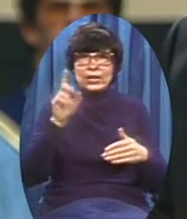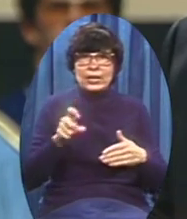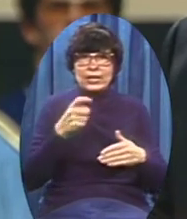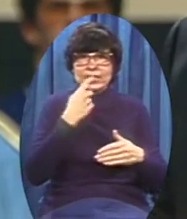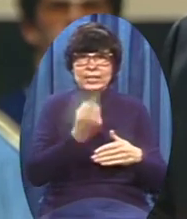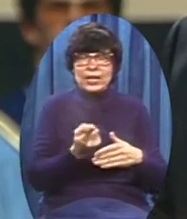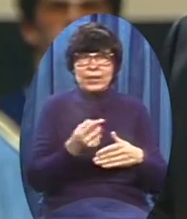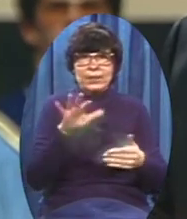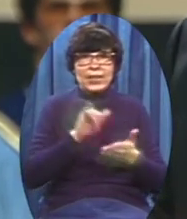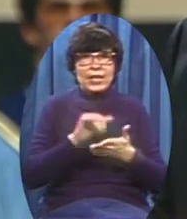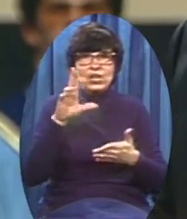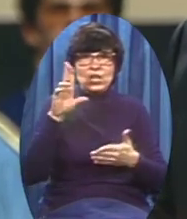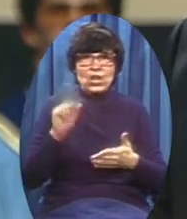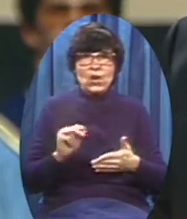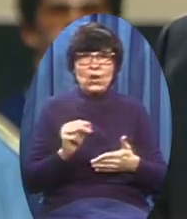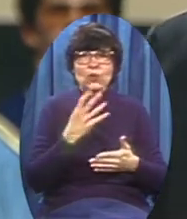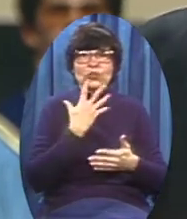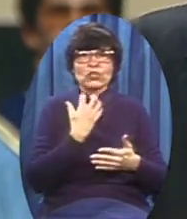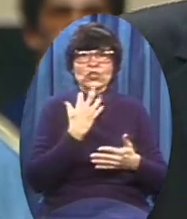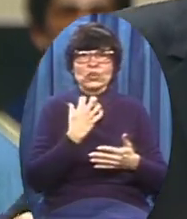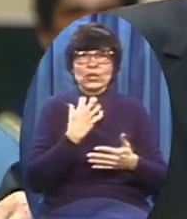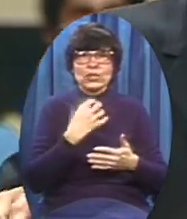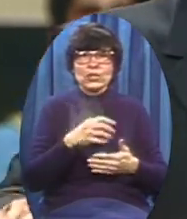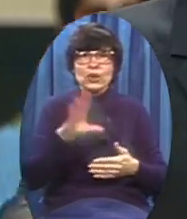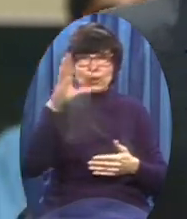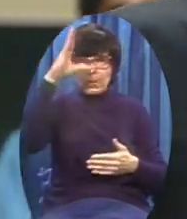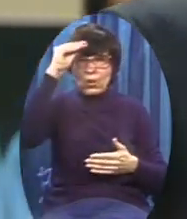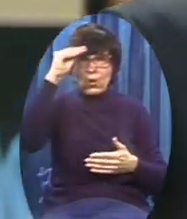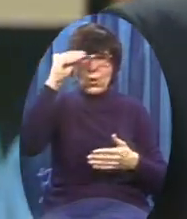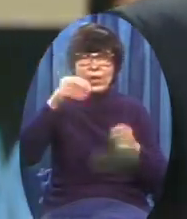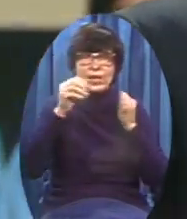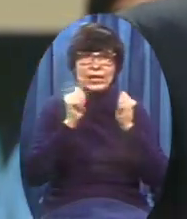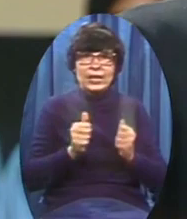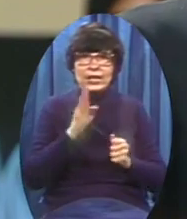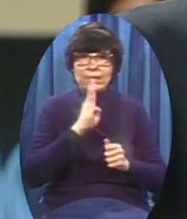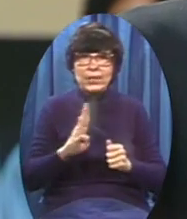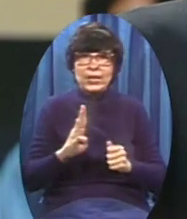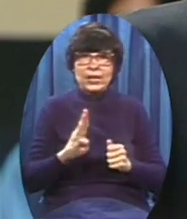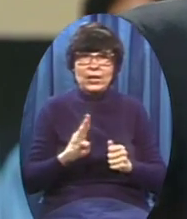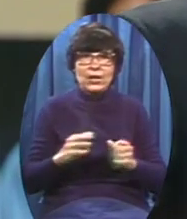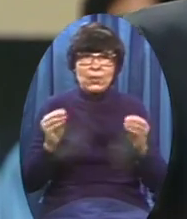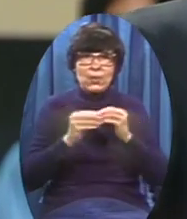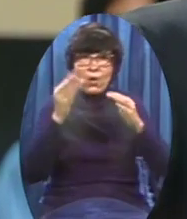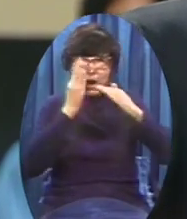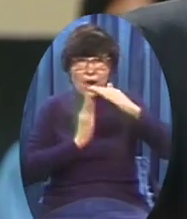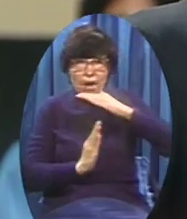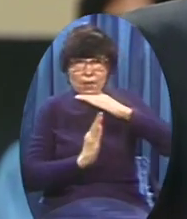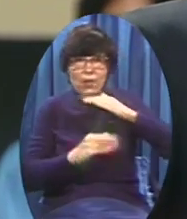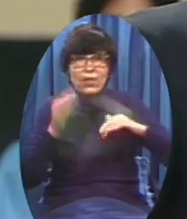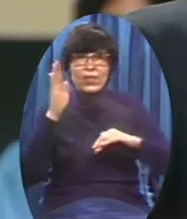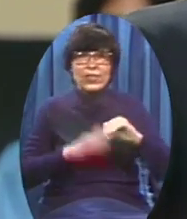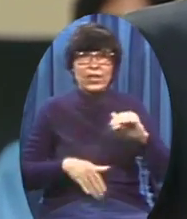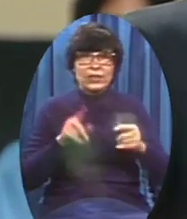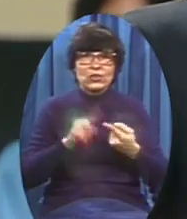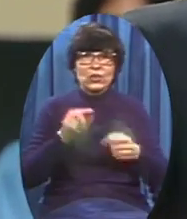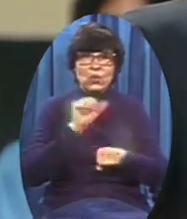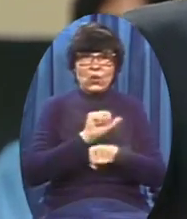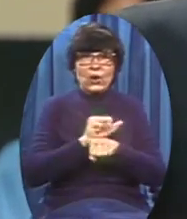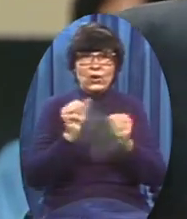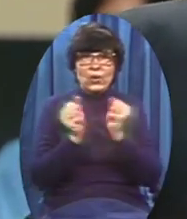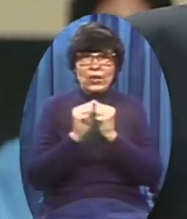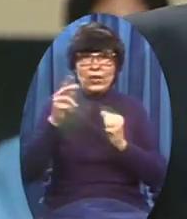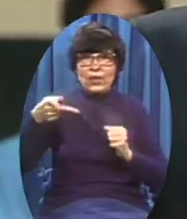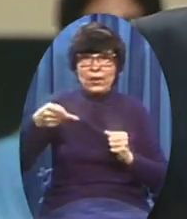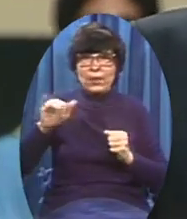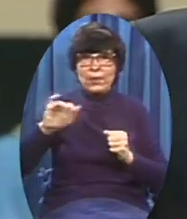Jewish lad could ever fall lower than to become a hog feeder, hired out to hog herders.